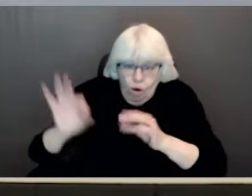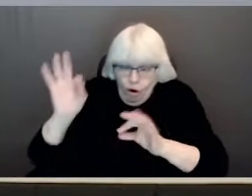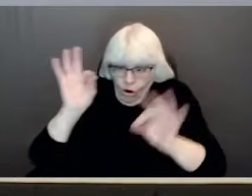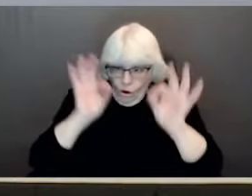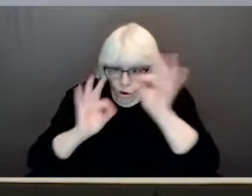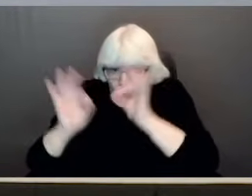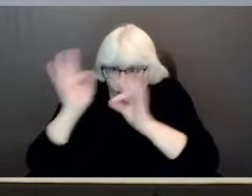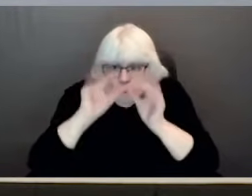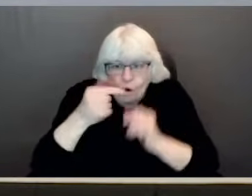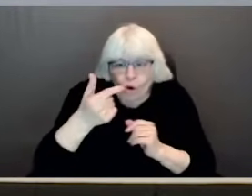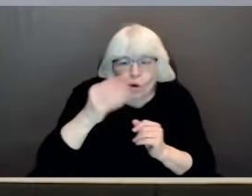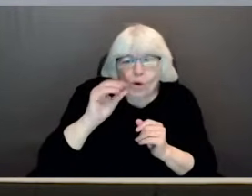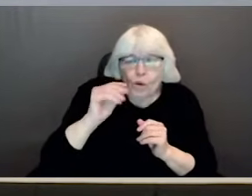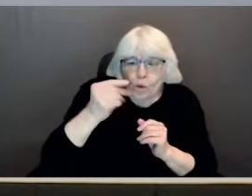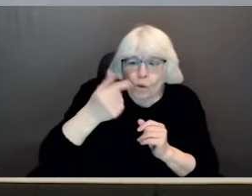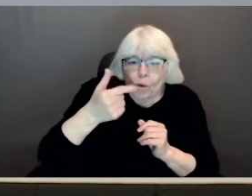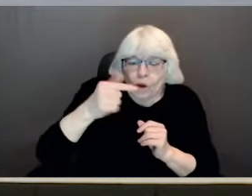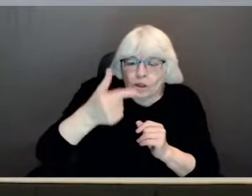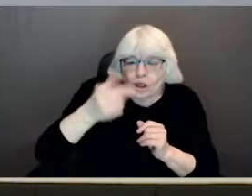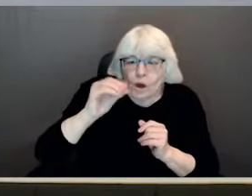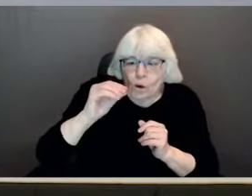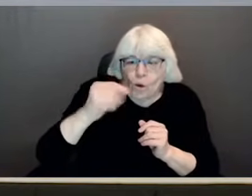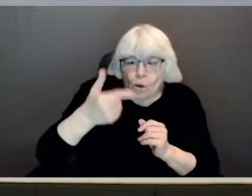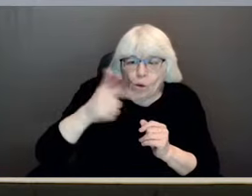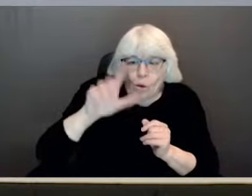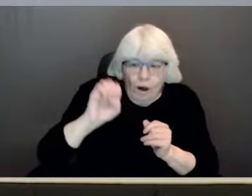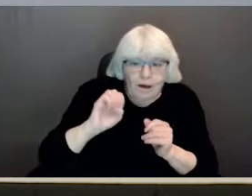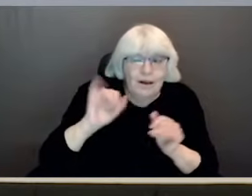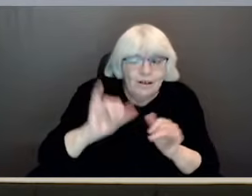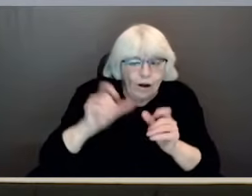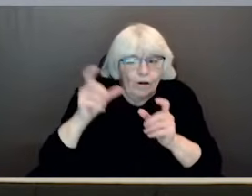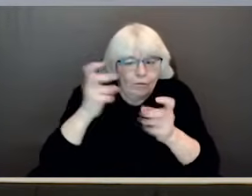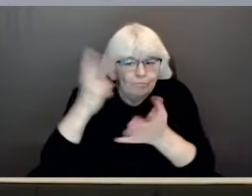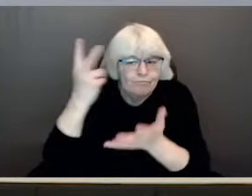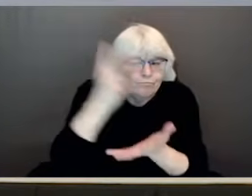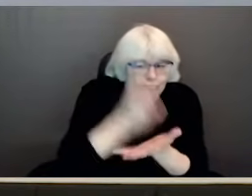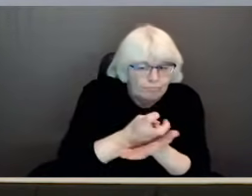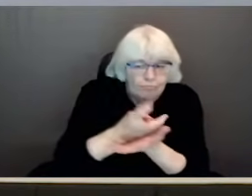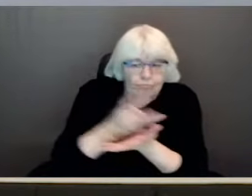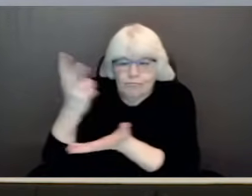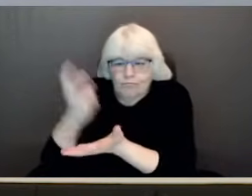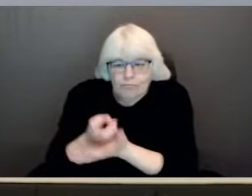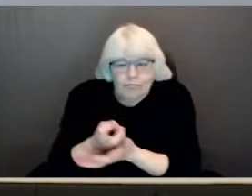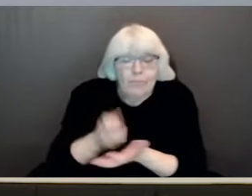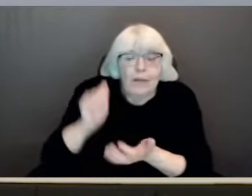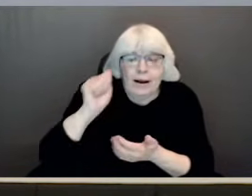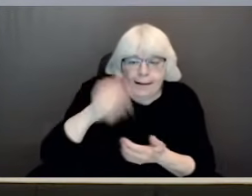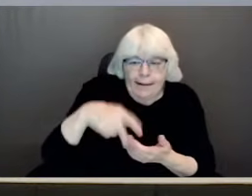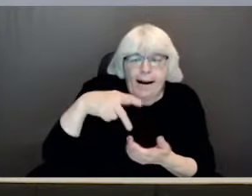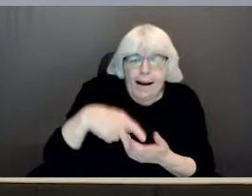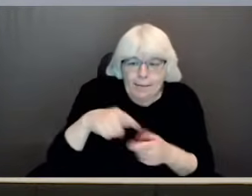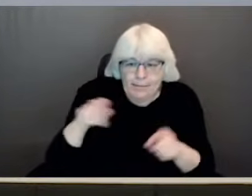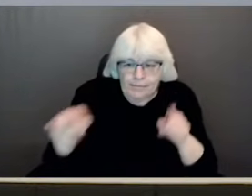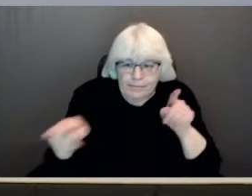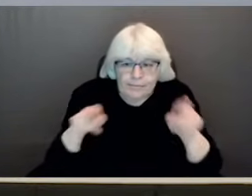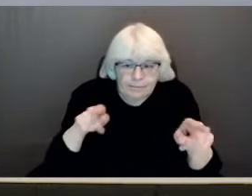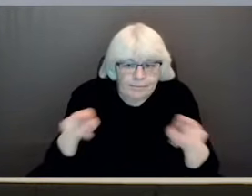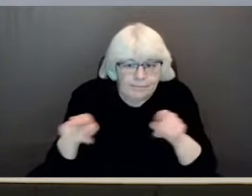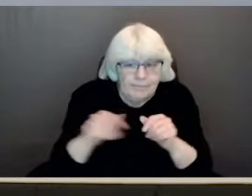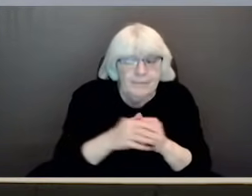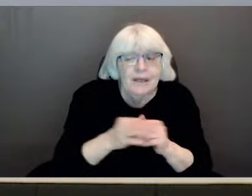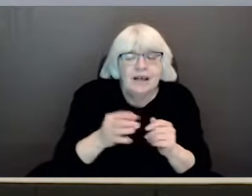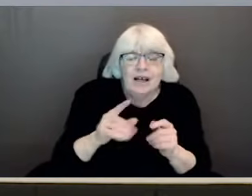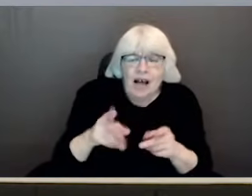And I know they had some meetings, engagement sessions with some of the businesses and